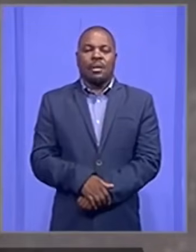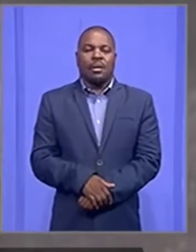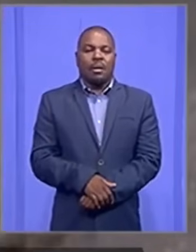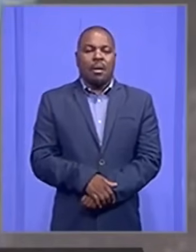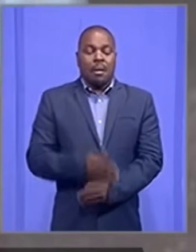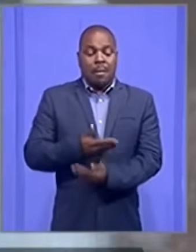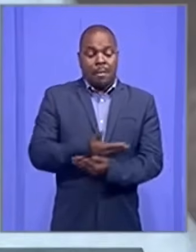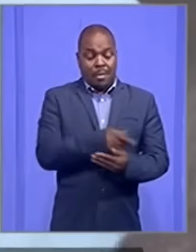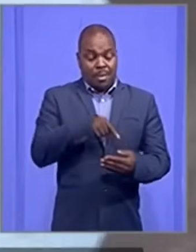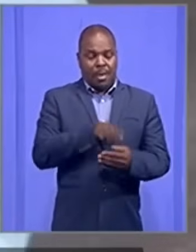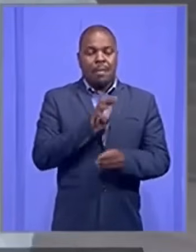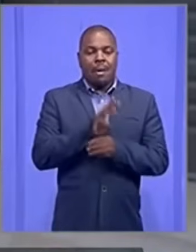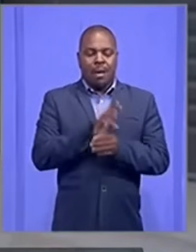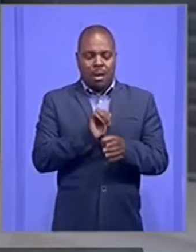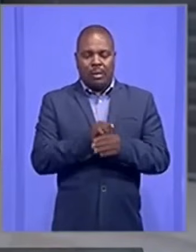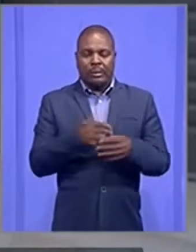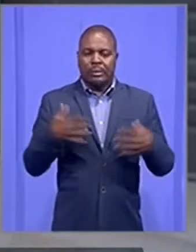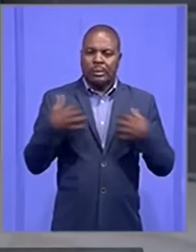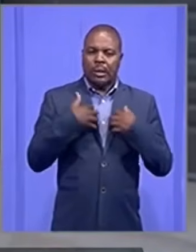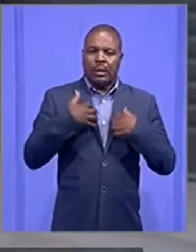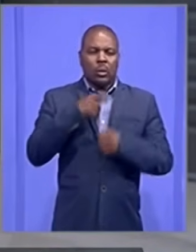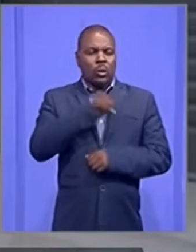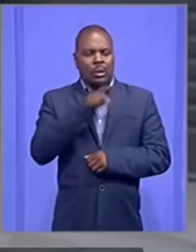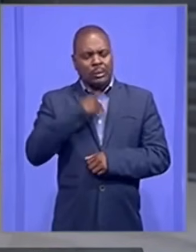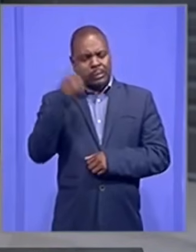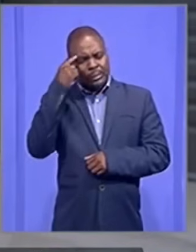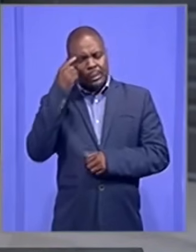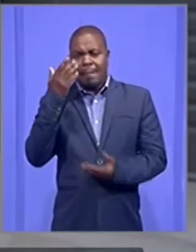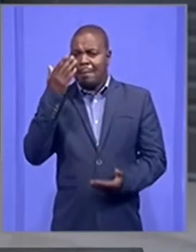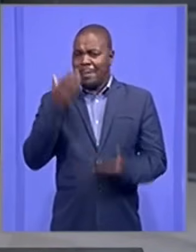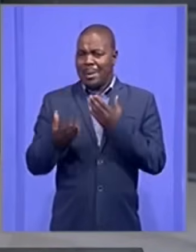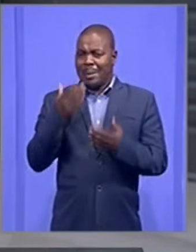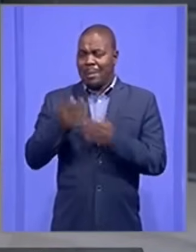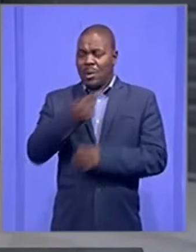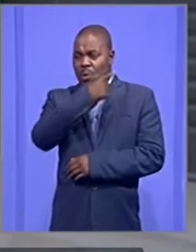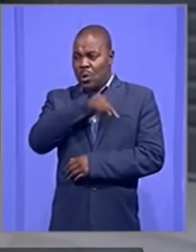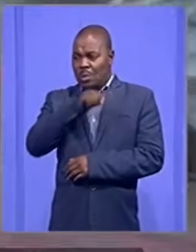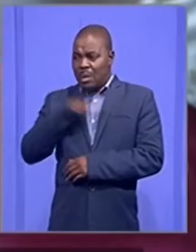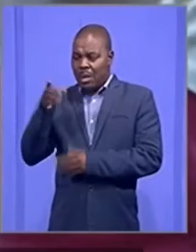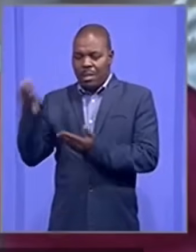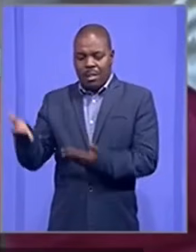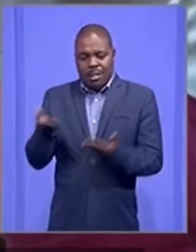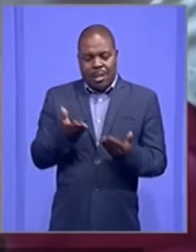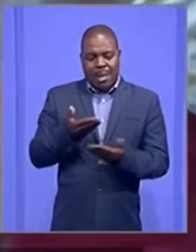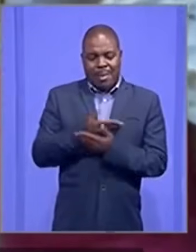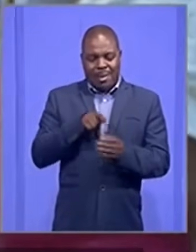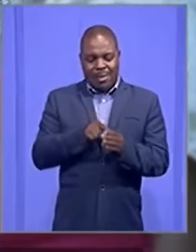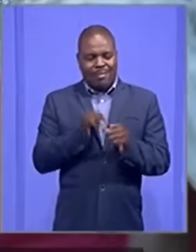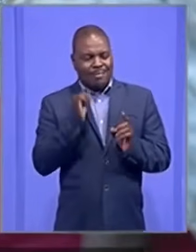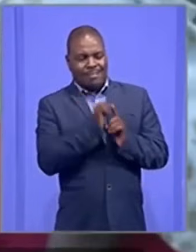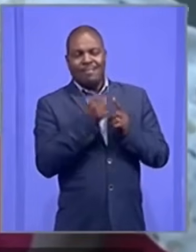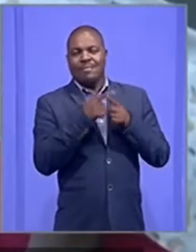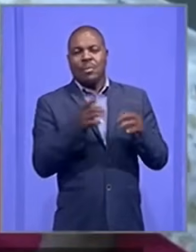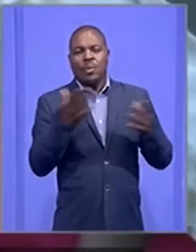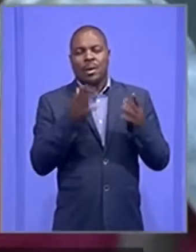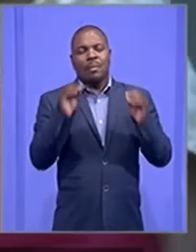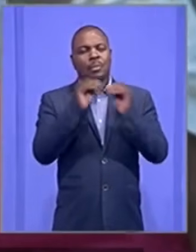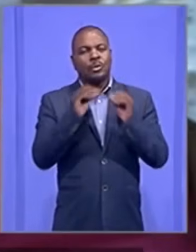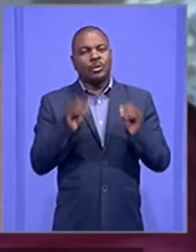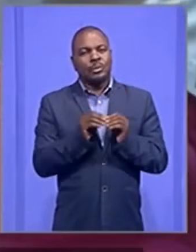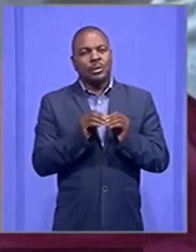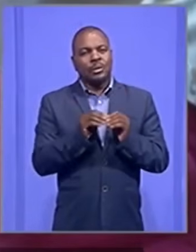Mago lesea o tlalelong morago ga dikgonono tsa gore a ka ba a filwe lesea leo e sego la gagwe bookelong Bushbuck Ridge